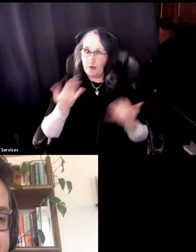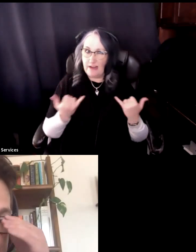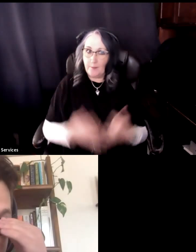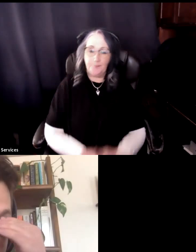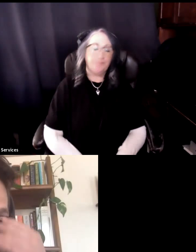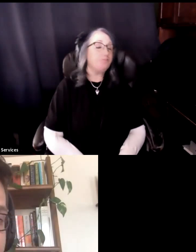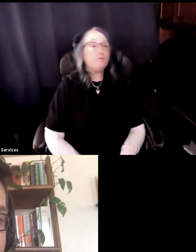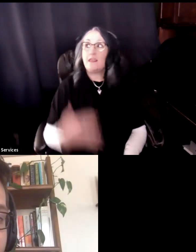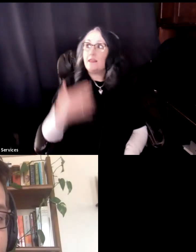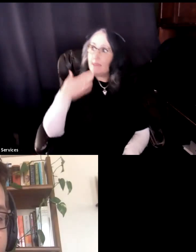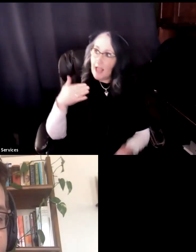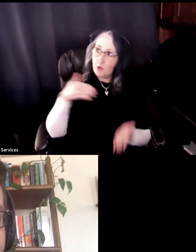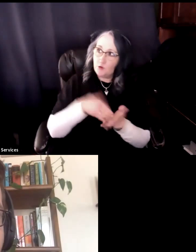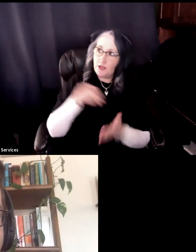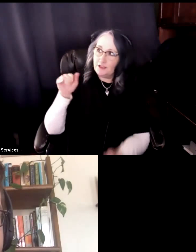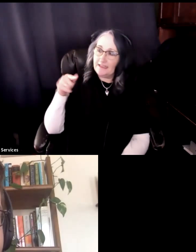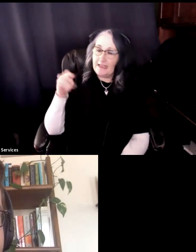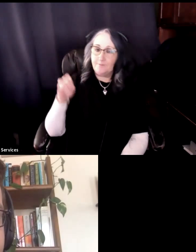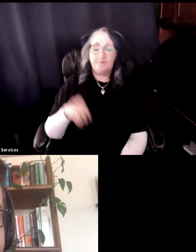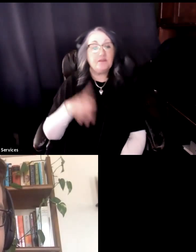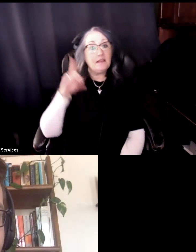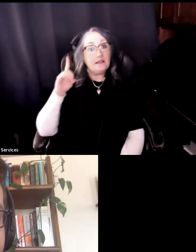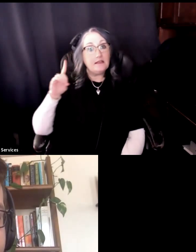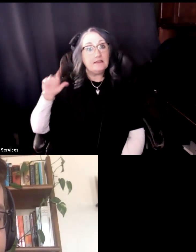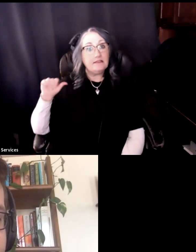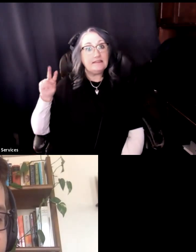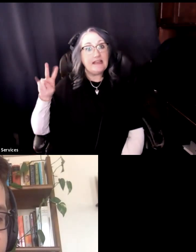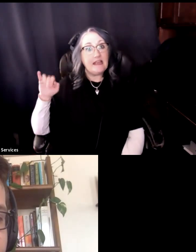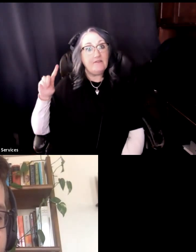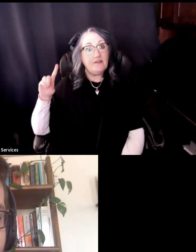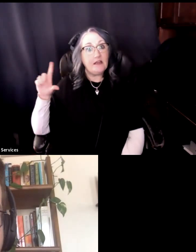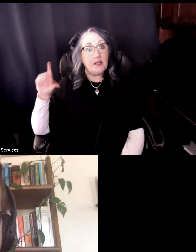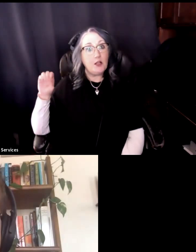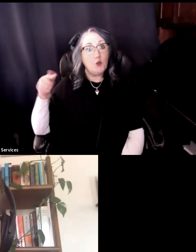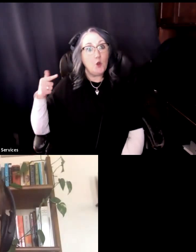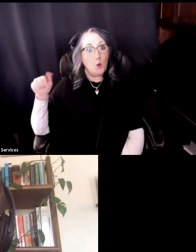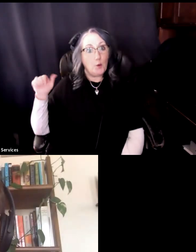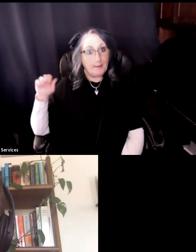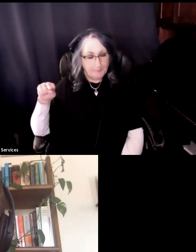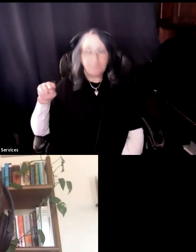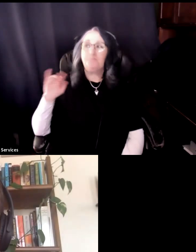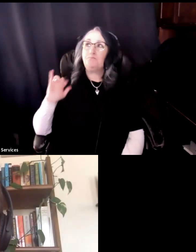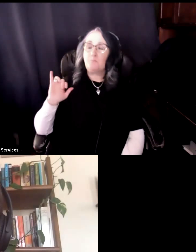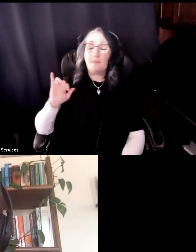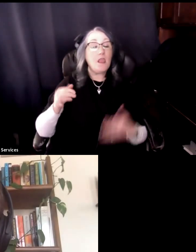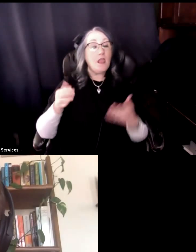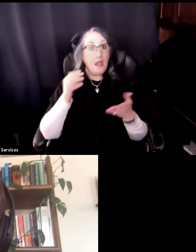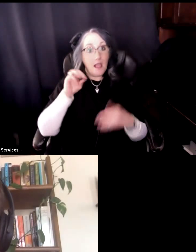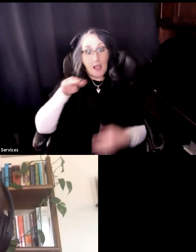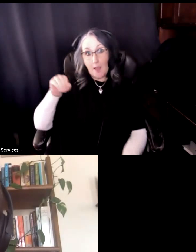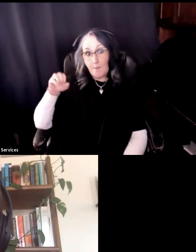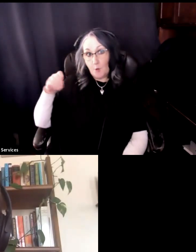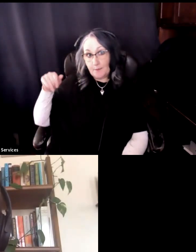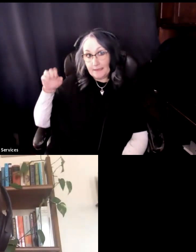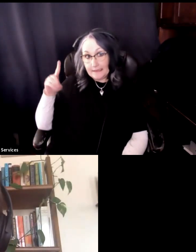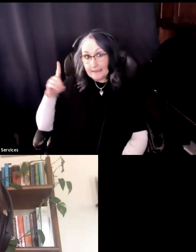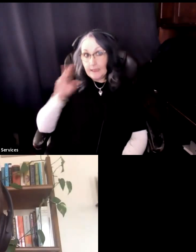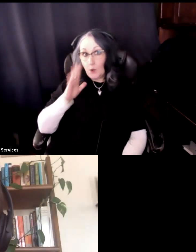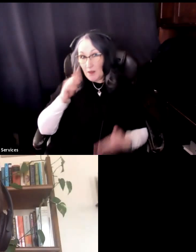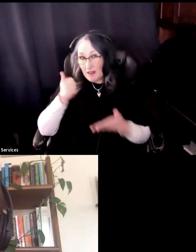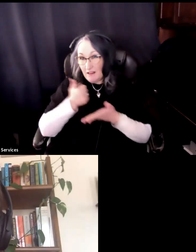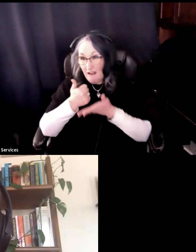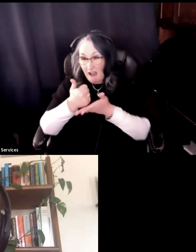from David Logan. Will MOPD help in getting us appointments? So I can say that we have been, as Commissioner Calise mentioned, we